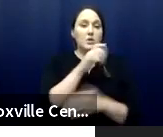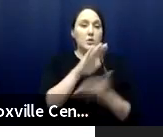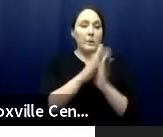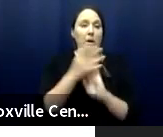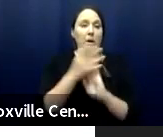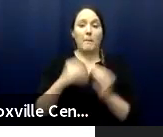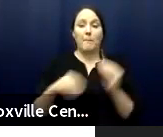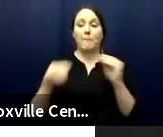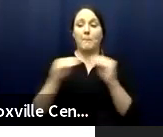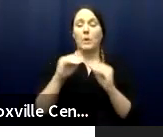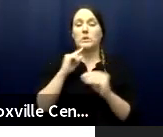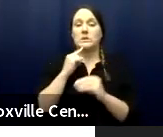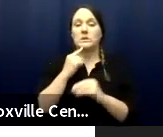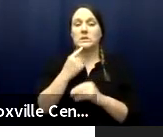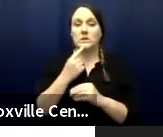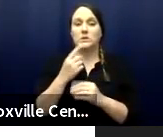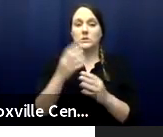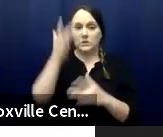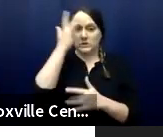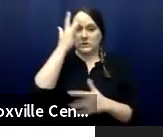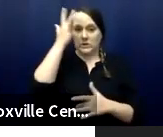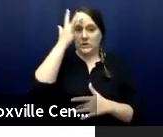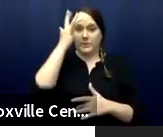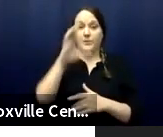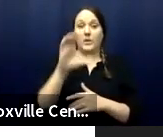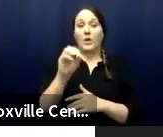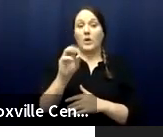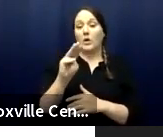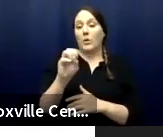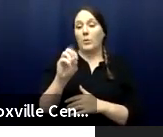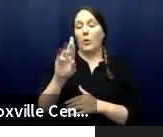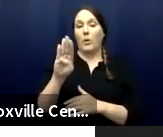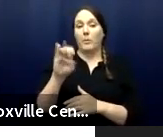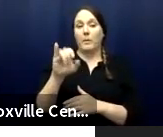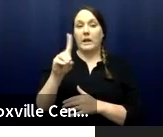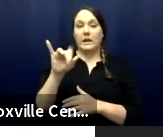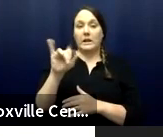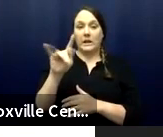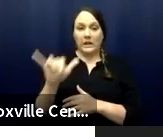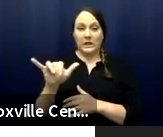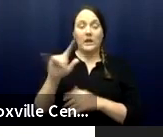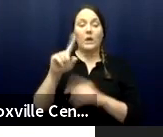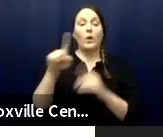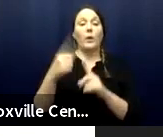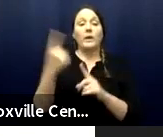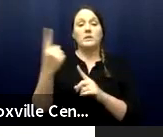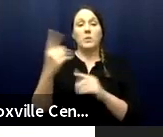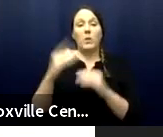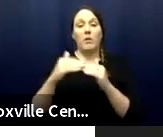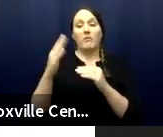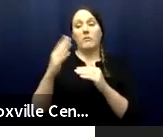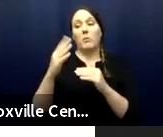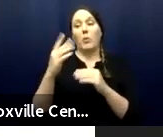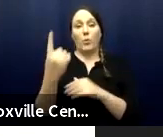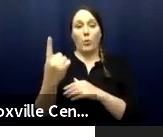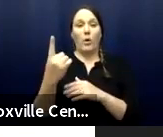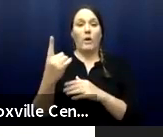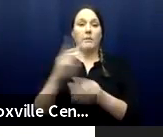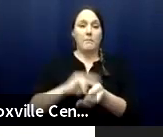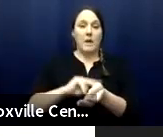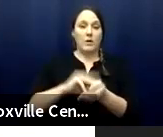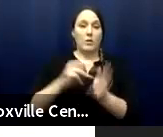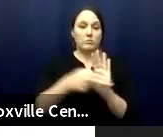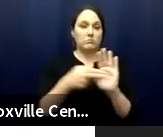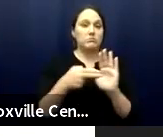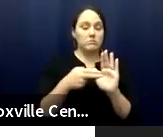ill. So comorbidity is when someone has more than one medical condition. And the way we describe this and the way we